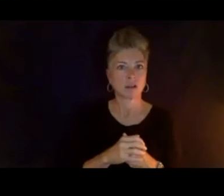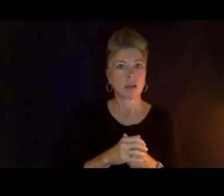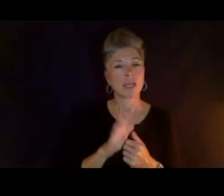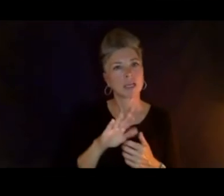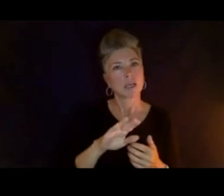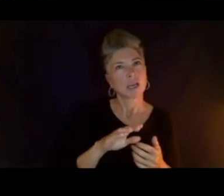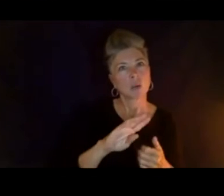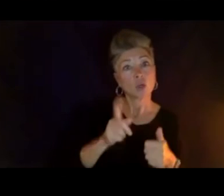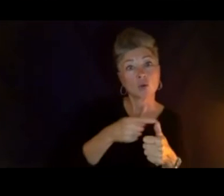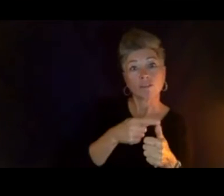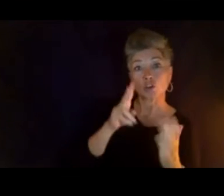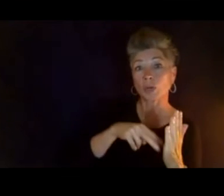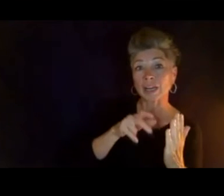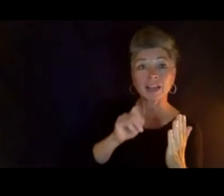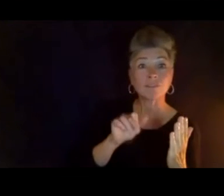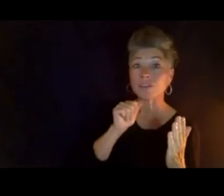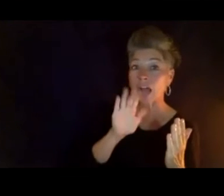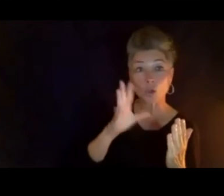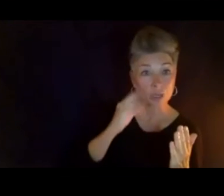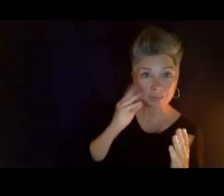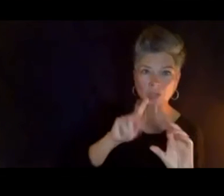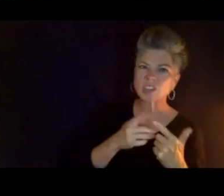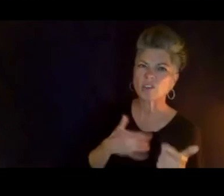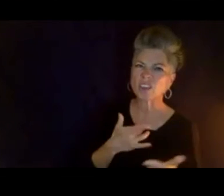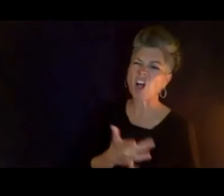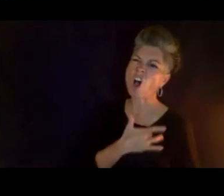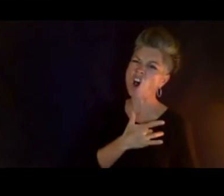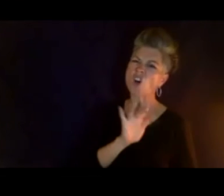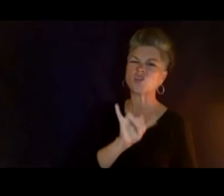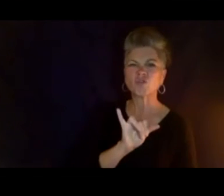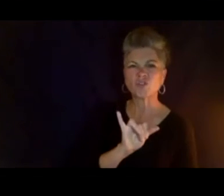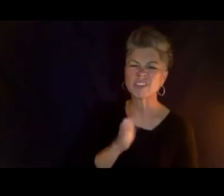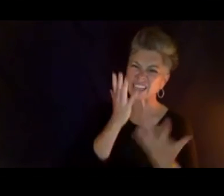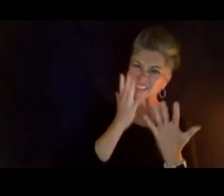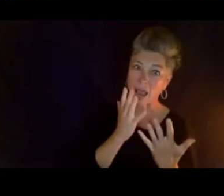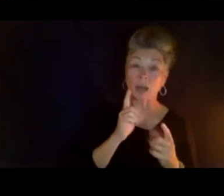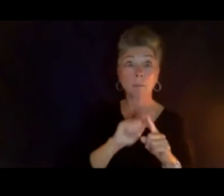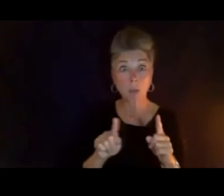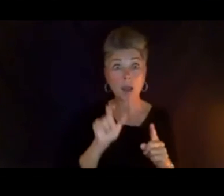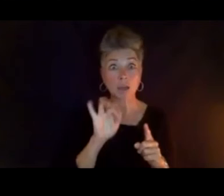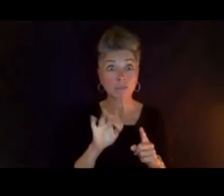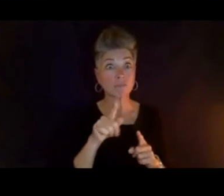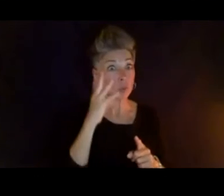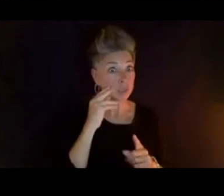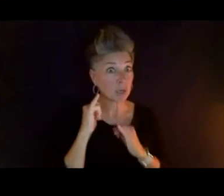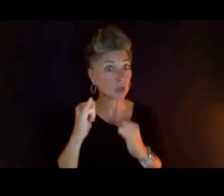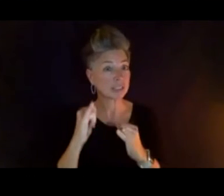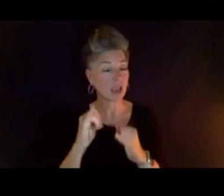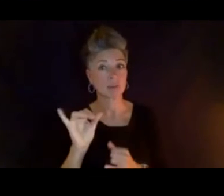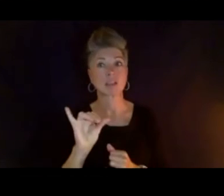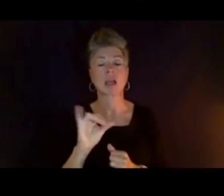you never experienced that. But now that you're experiencing it, it's just like, oh, this is what that feels like. This is